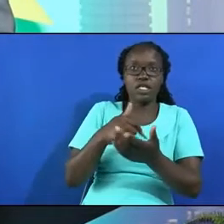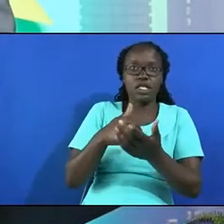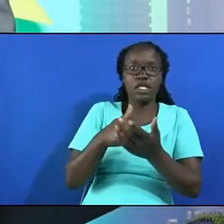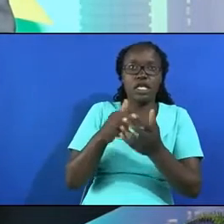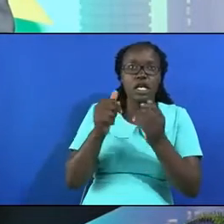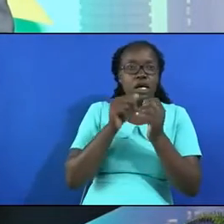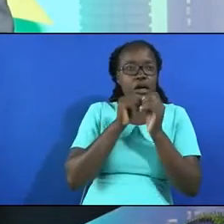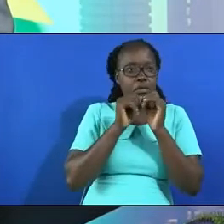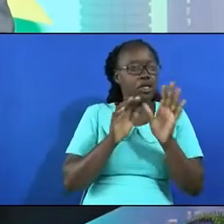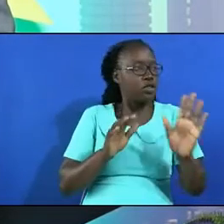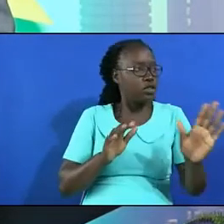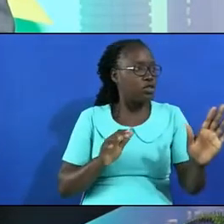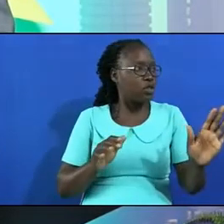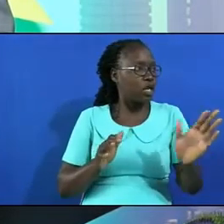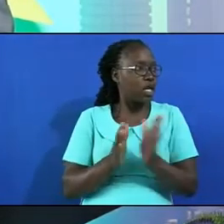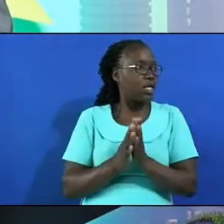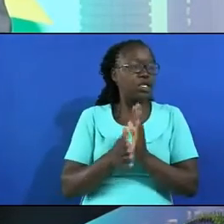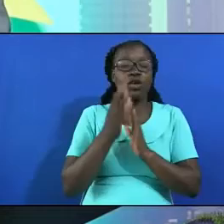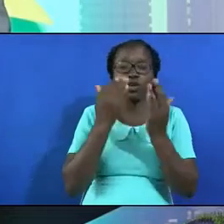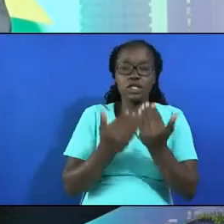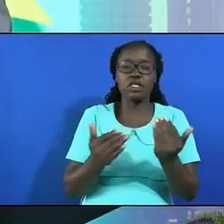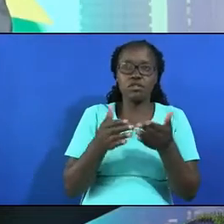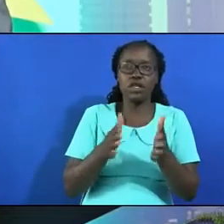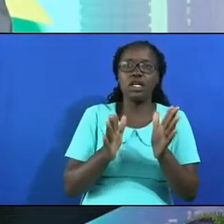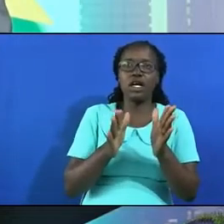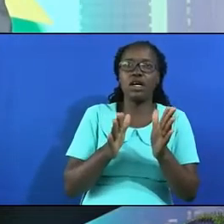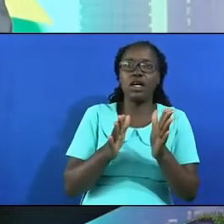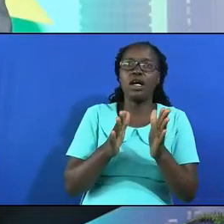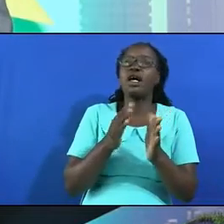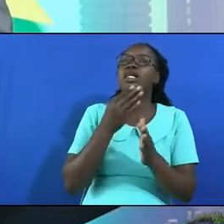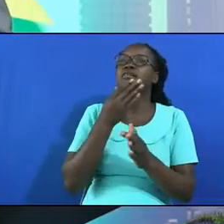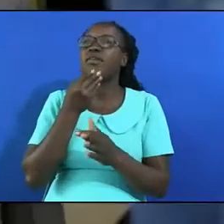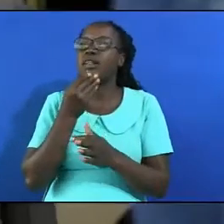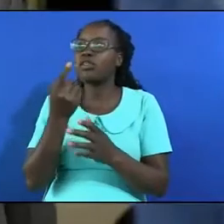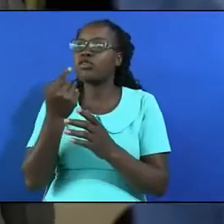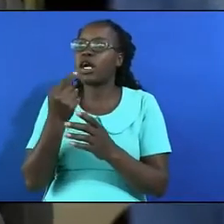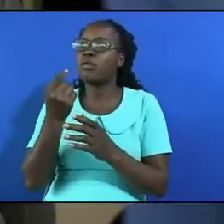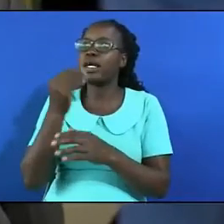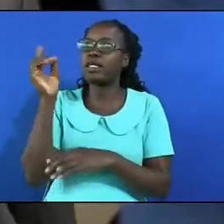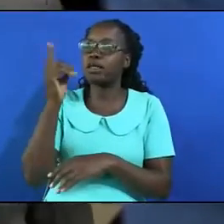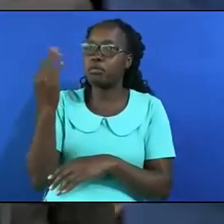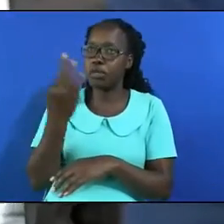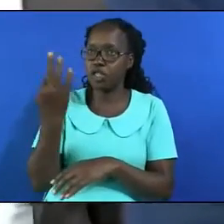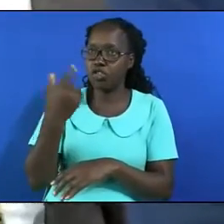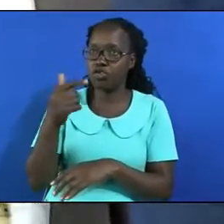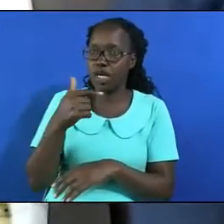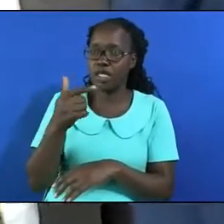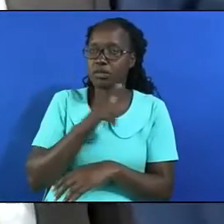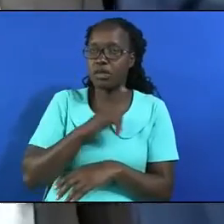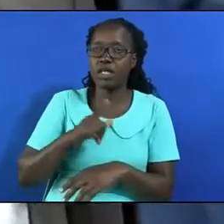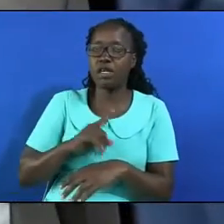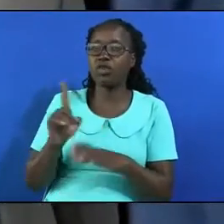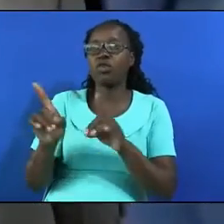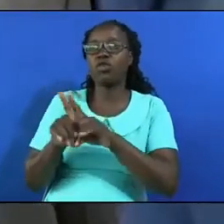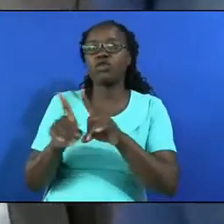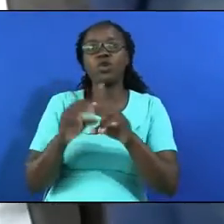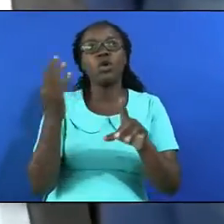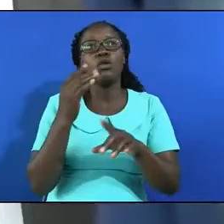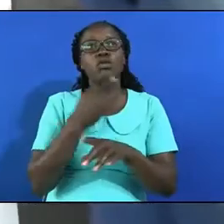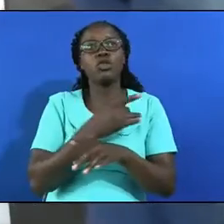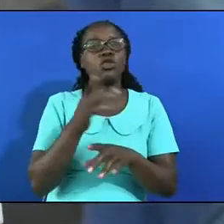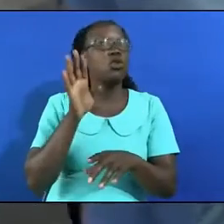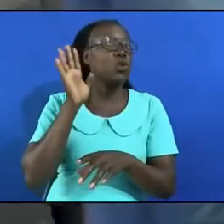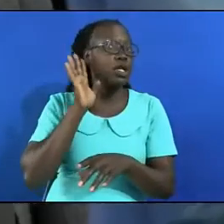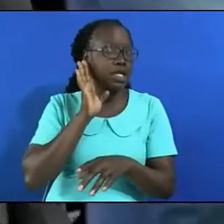sister, and God's children for allowing your daddy to come and minister to us. May the Lord minister to you as well. We